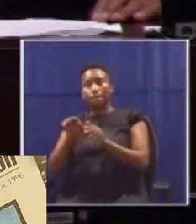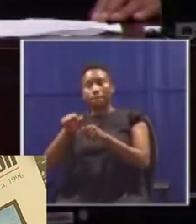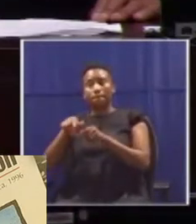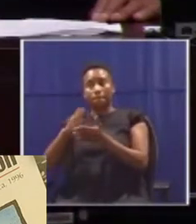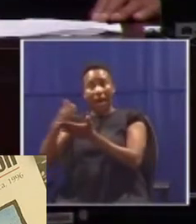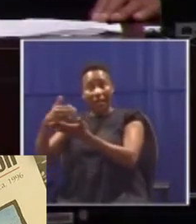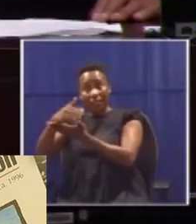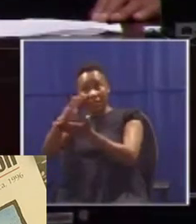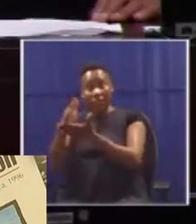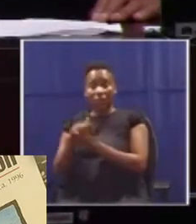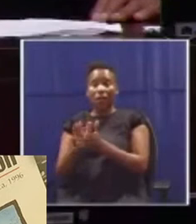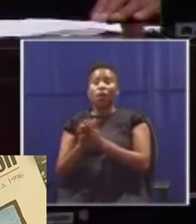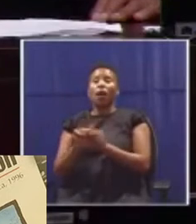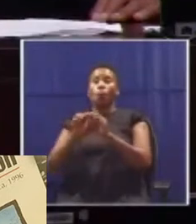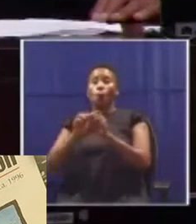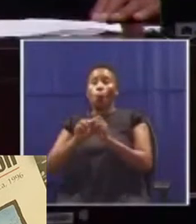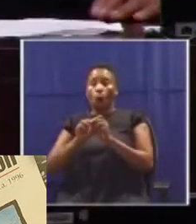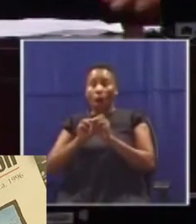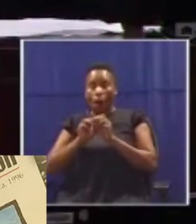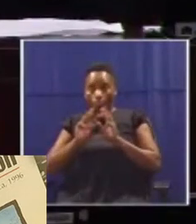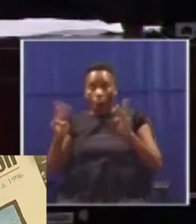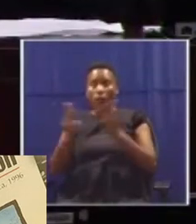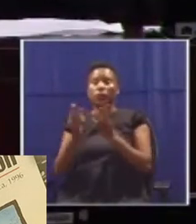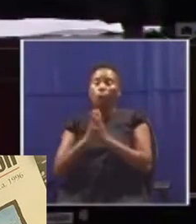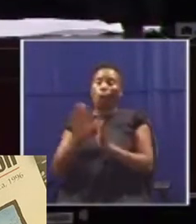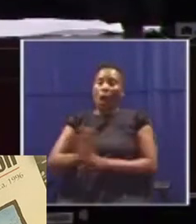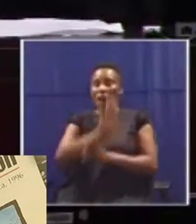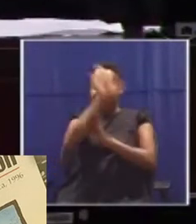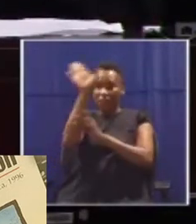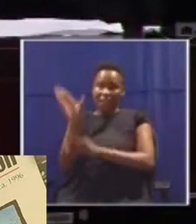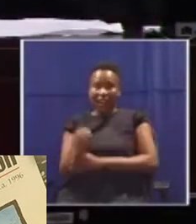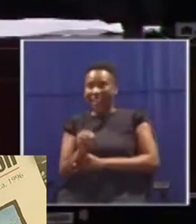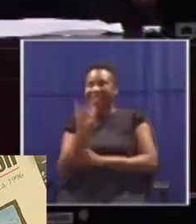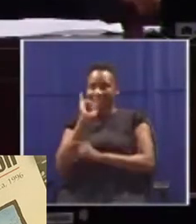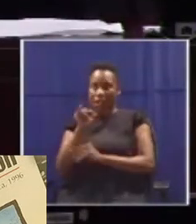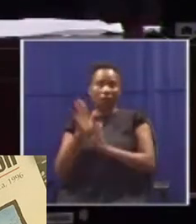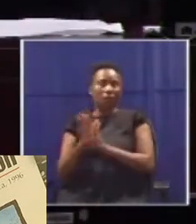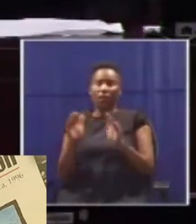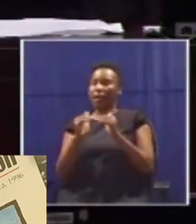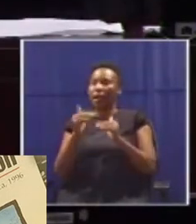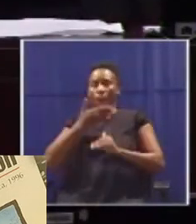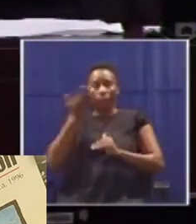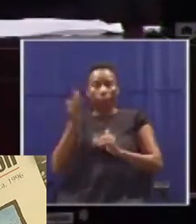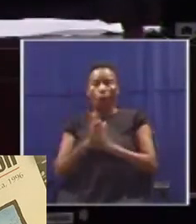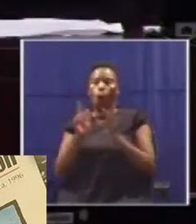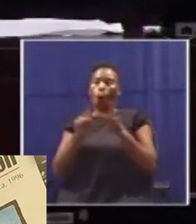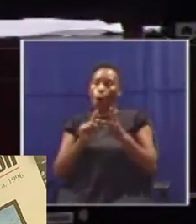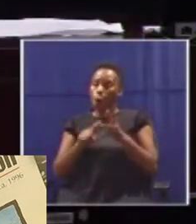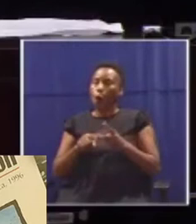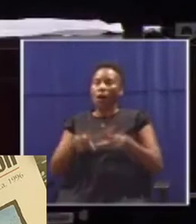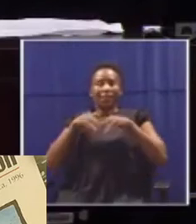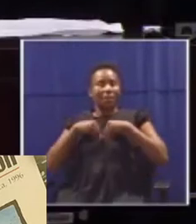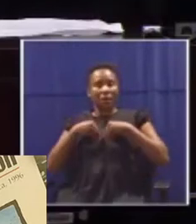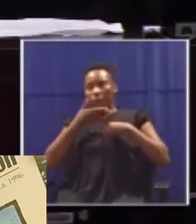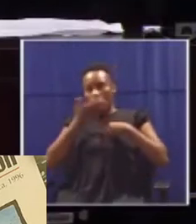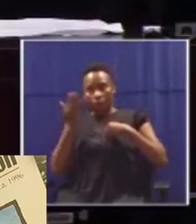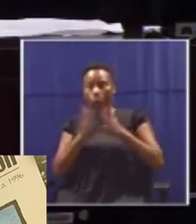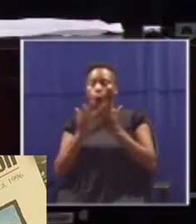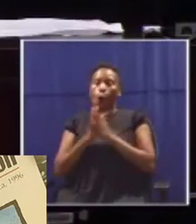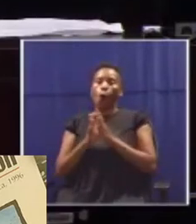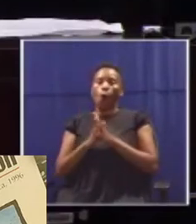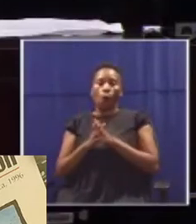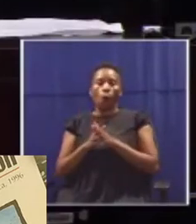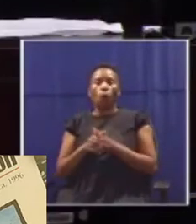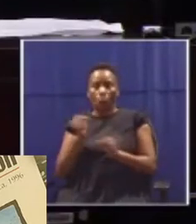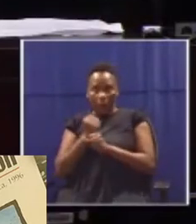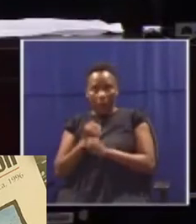still not normalized, legal, or even acceptable. Gender equity, though,